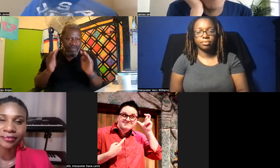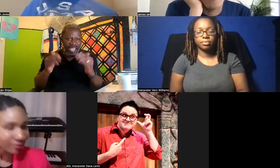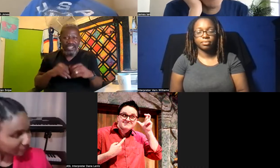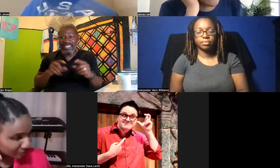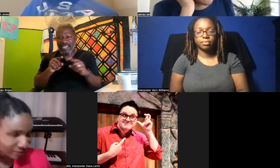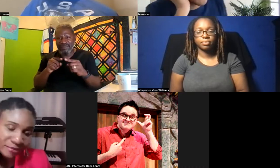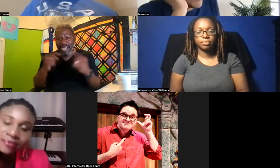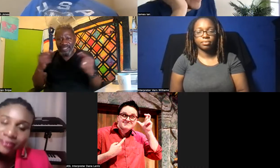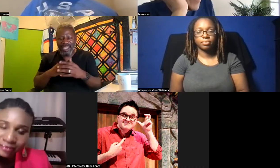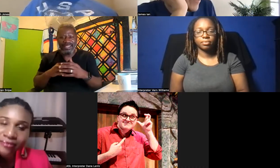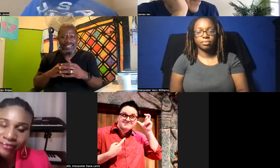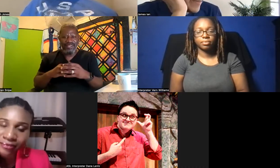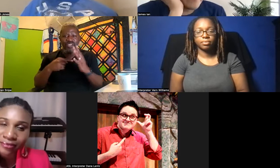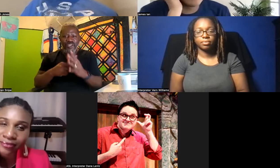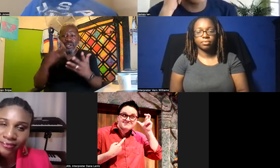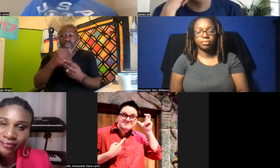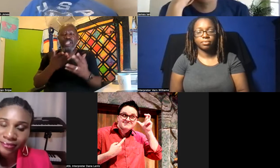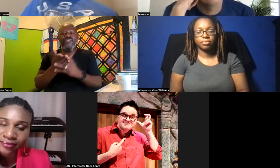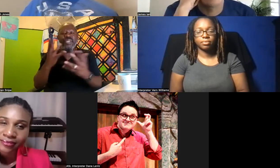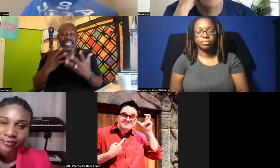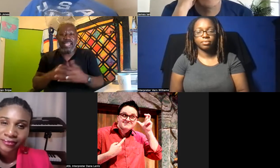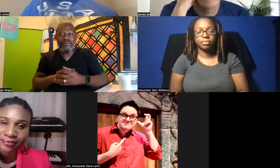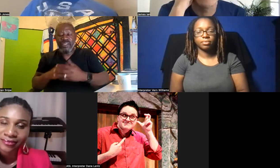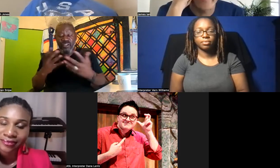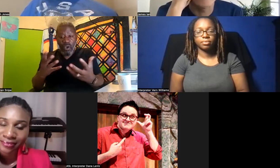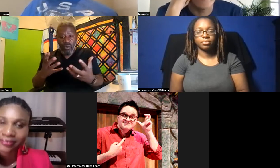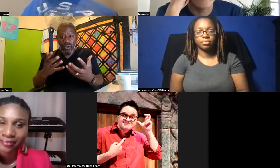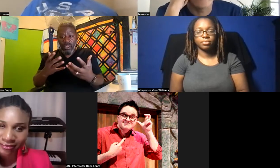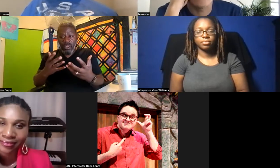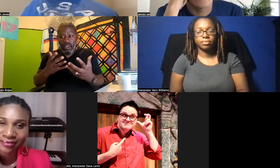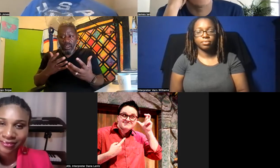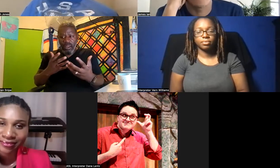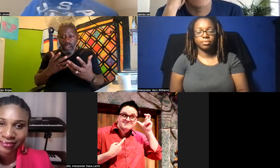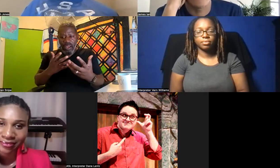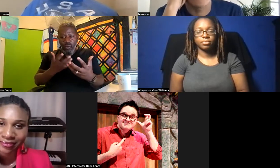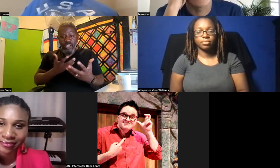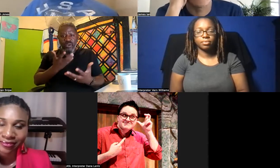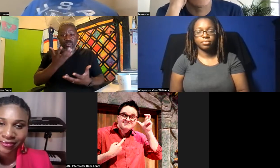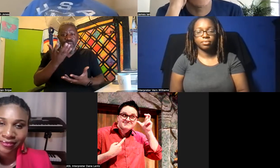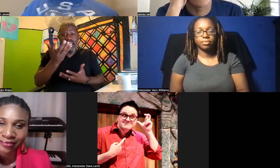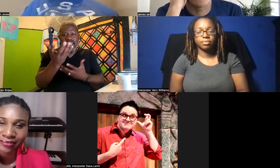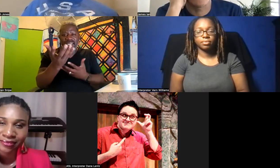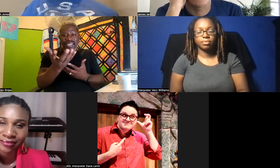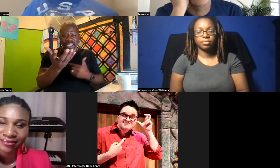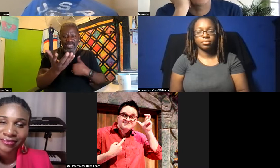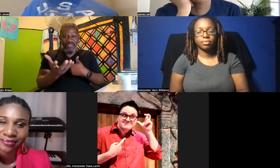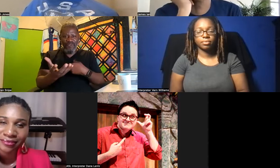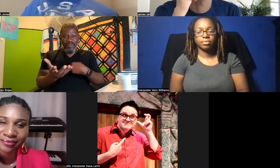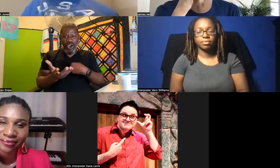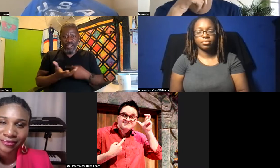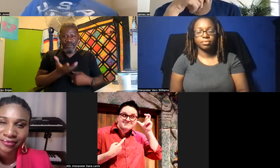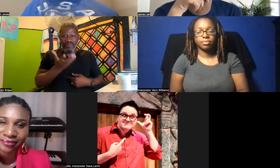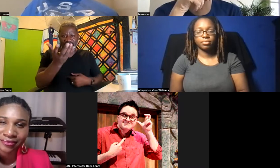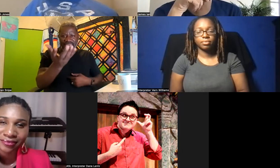some similarities, some contracts. So I show the beauty through the sign. So when you bringing this